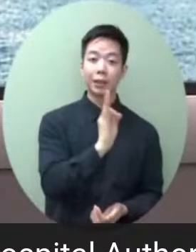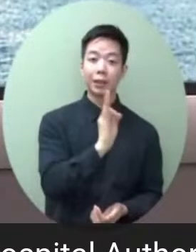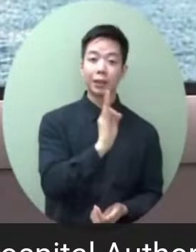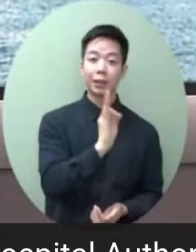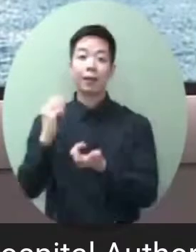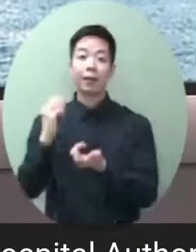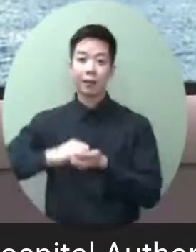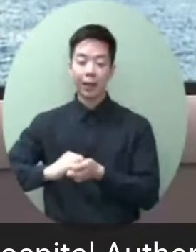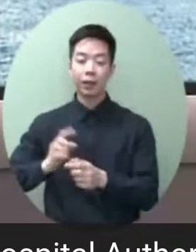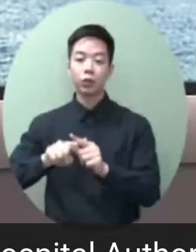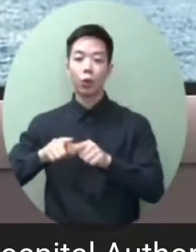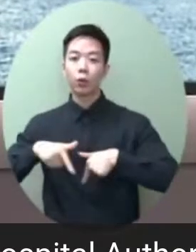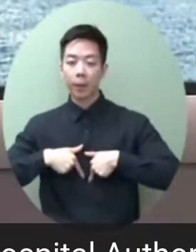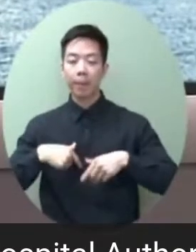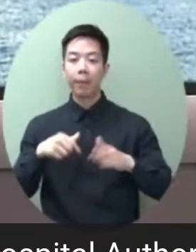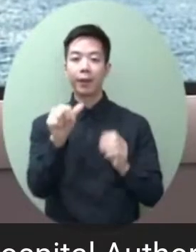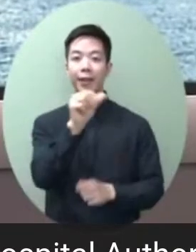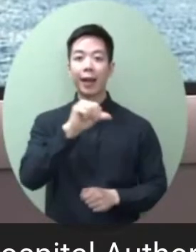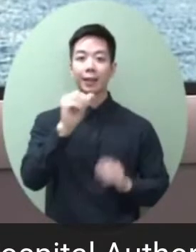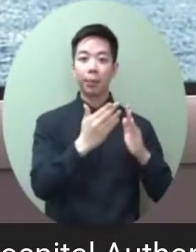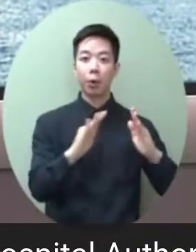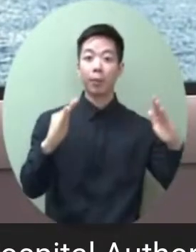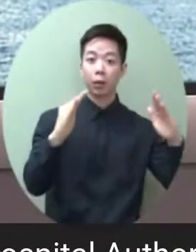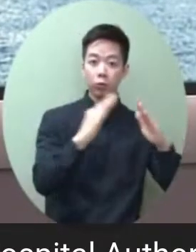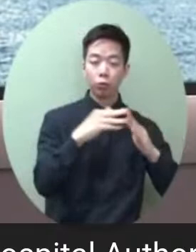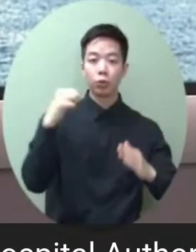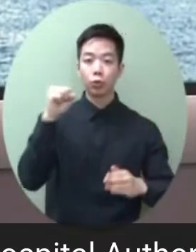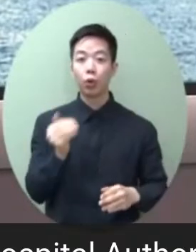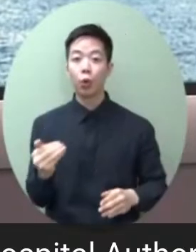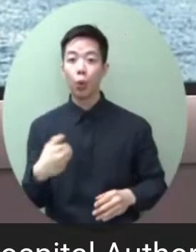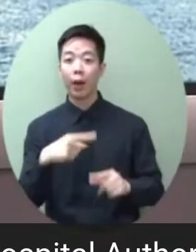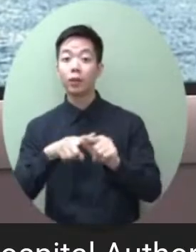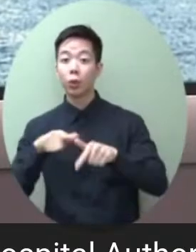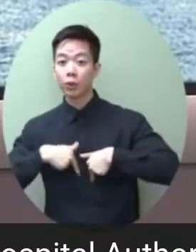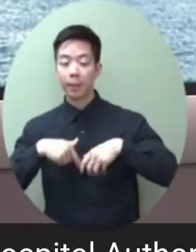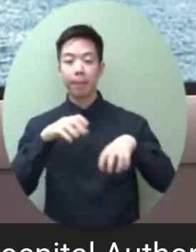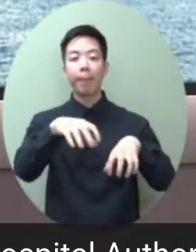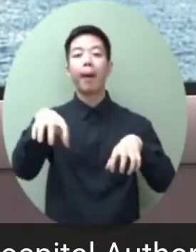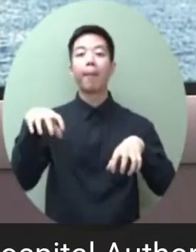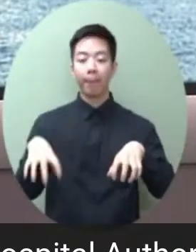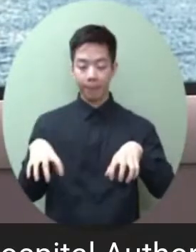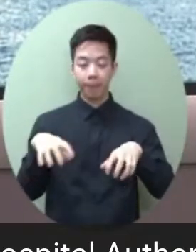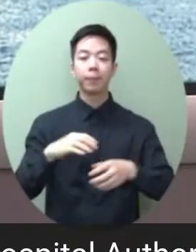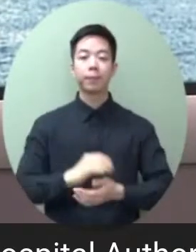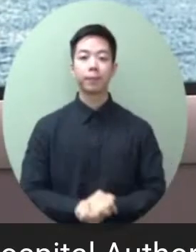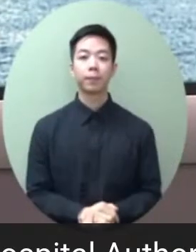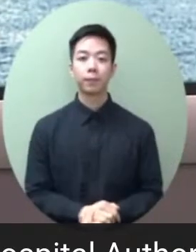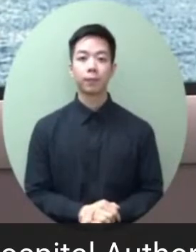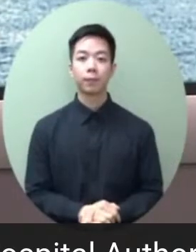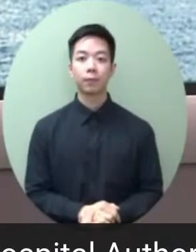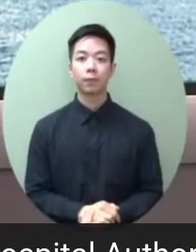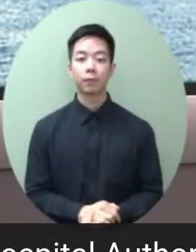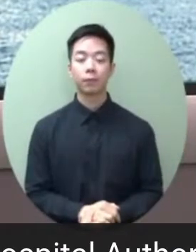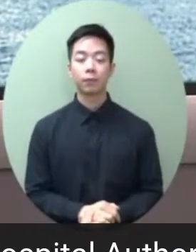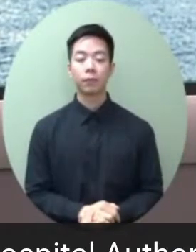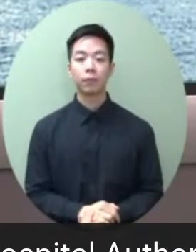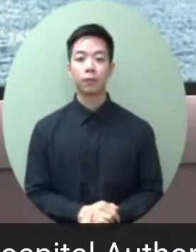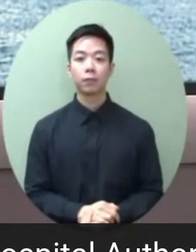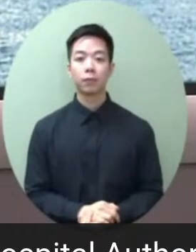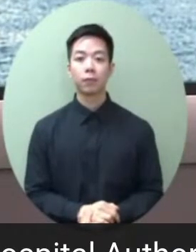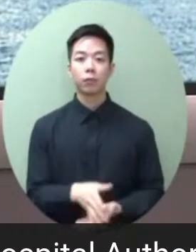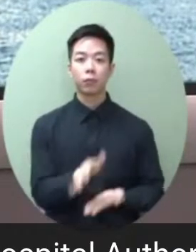of those is North Lantau community treatment facilities, as well as the Penny Bay quarantine facility.